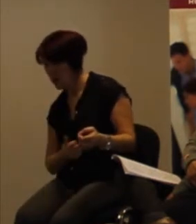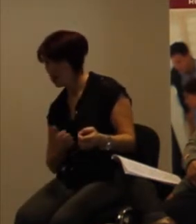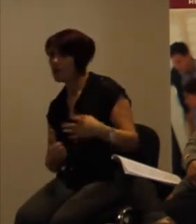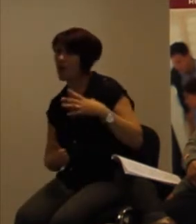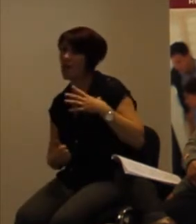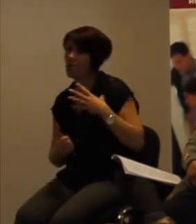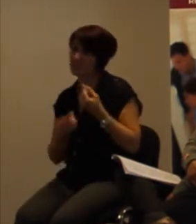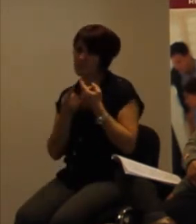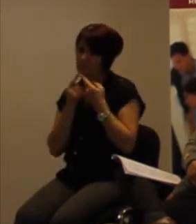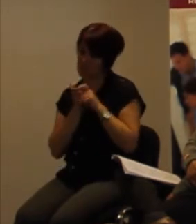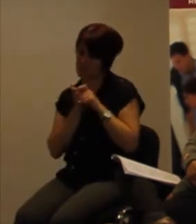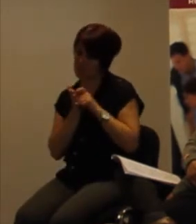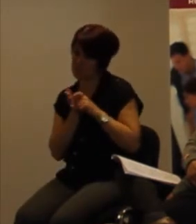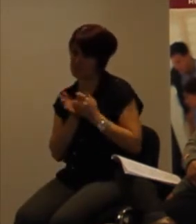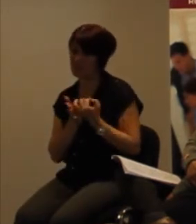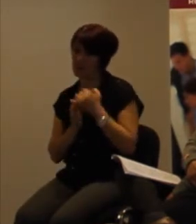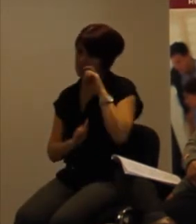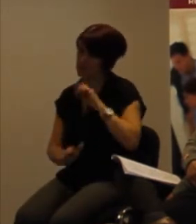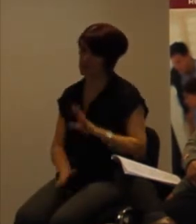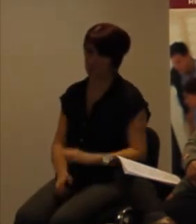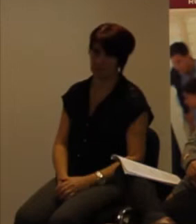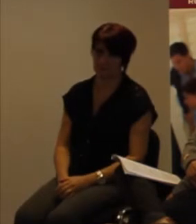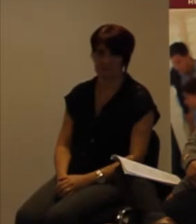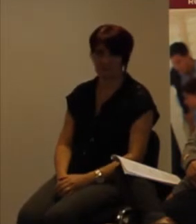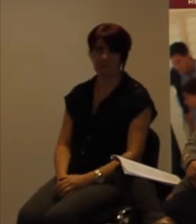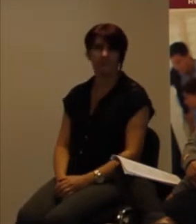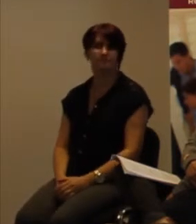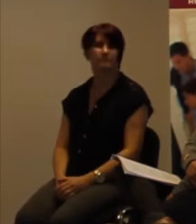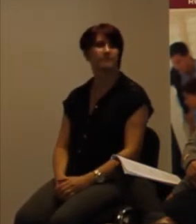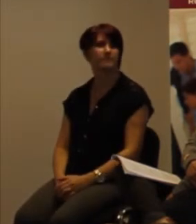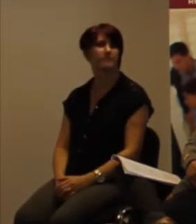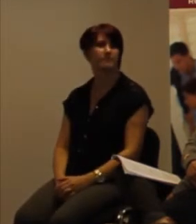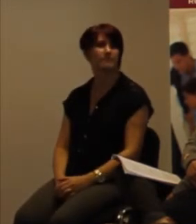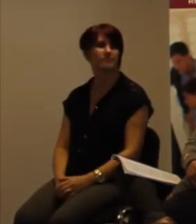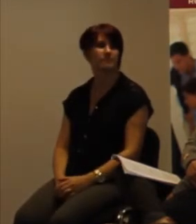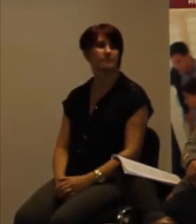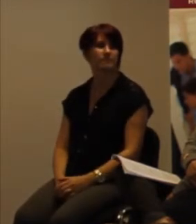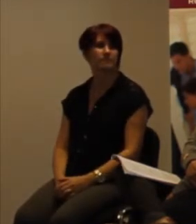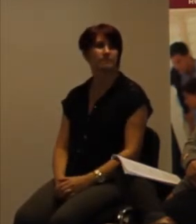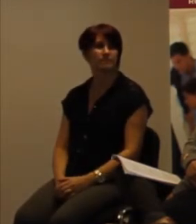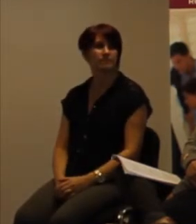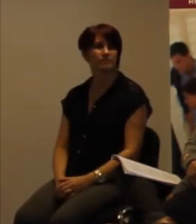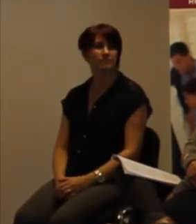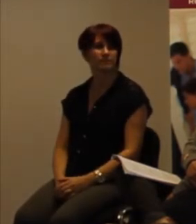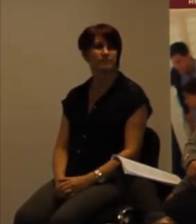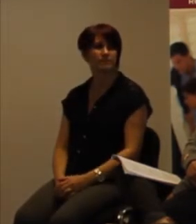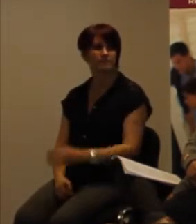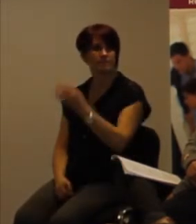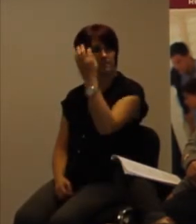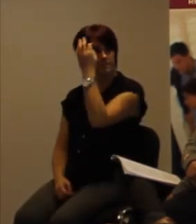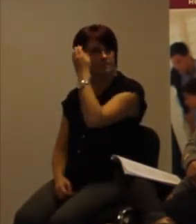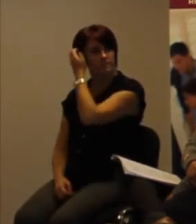storing information which is being assessed that they shouldn't be referring to during the